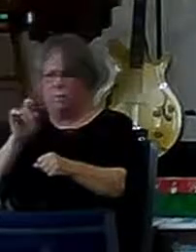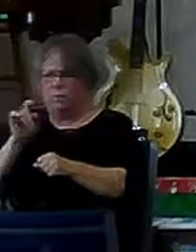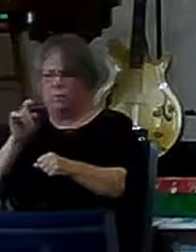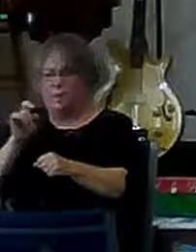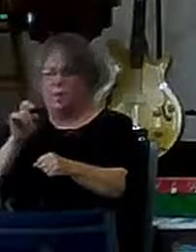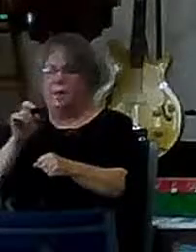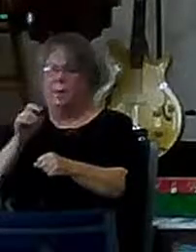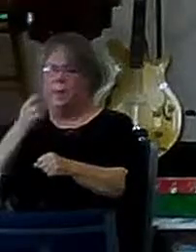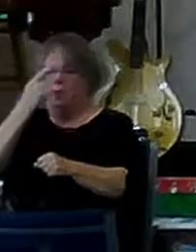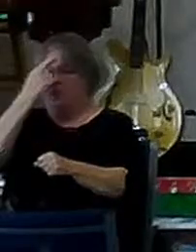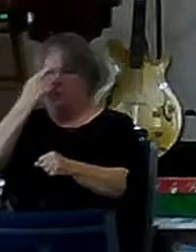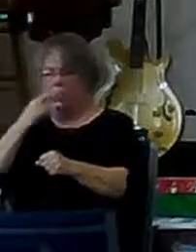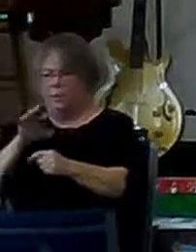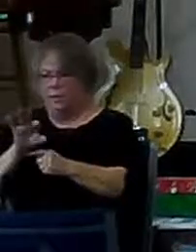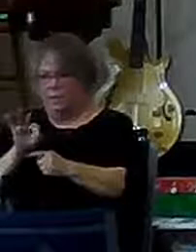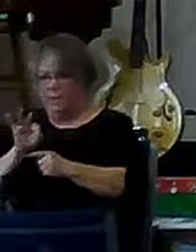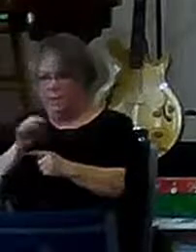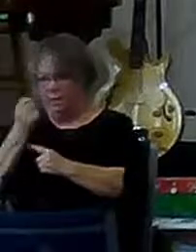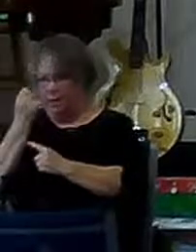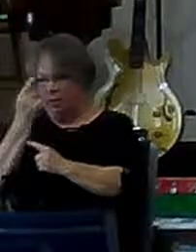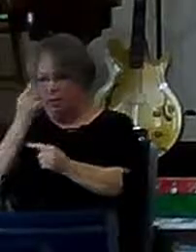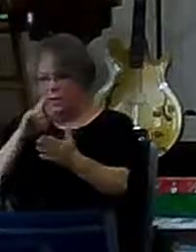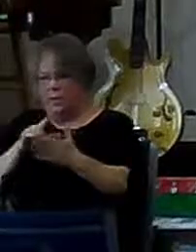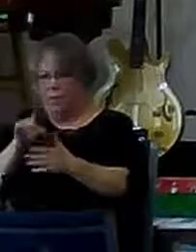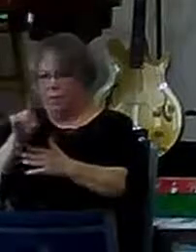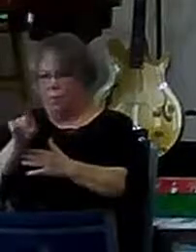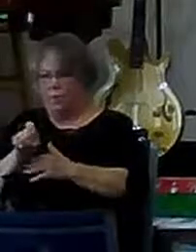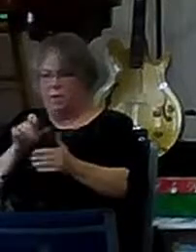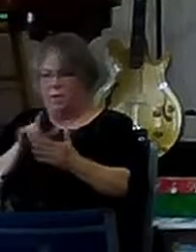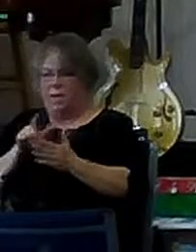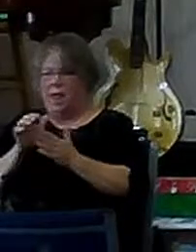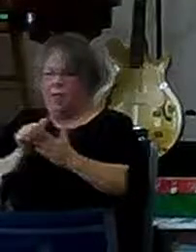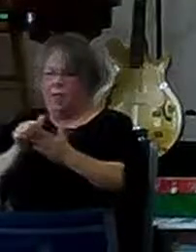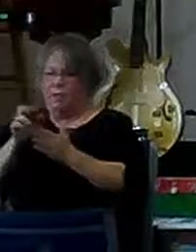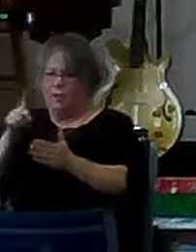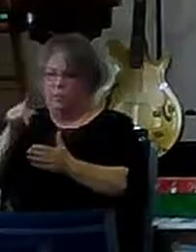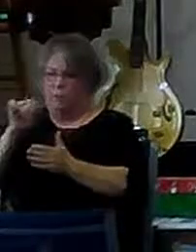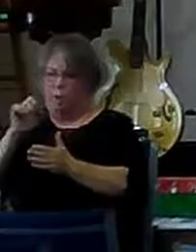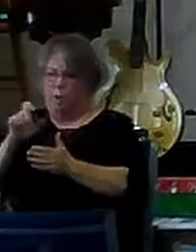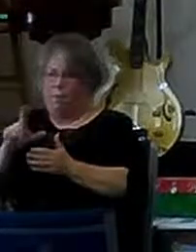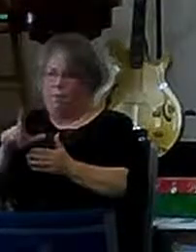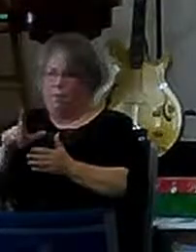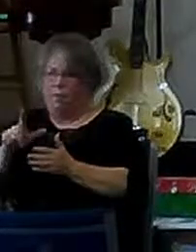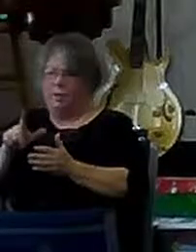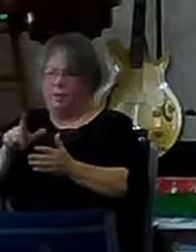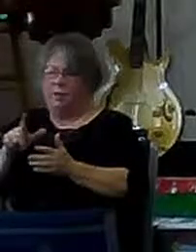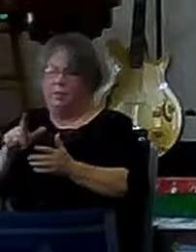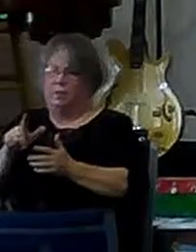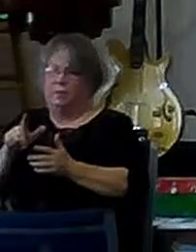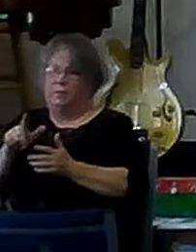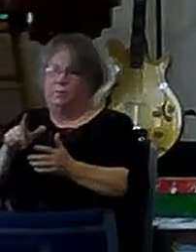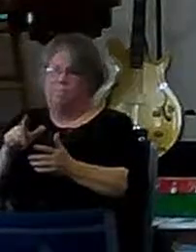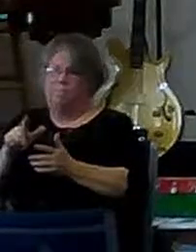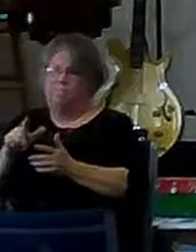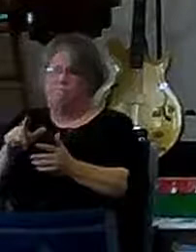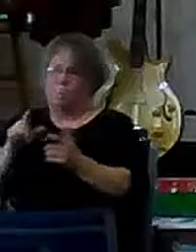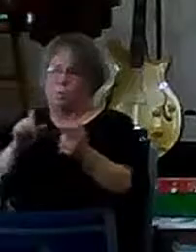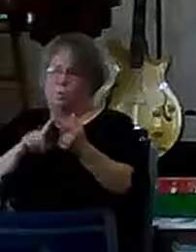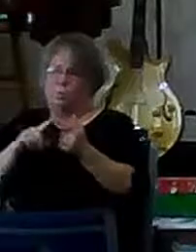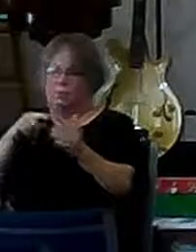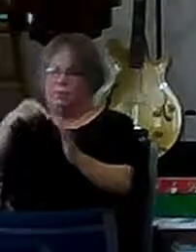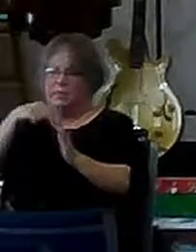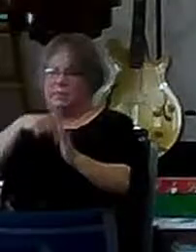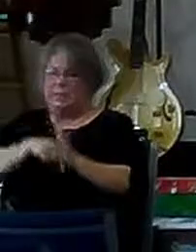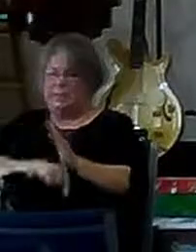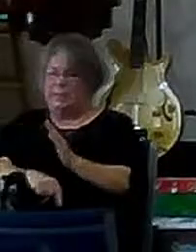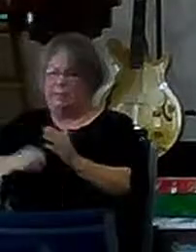have to understand that that's the question that leads Paul into this deep water discussion